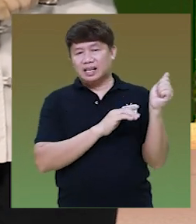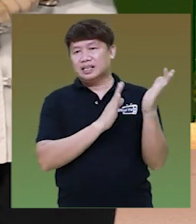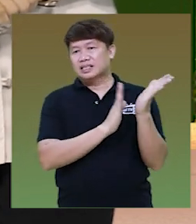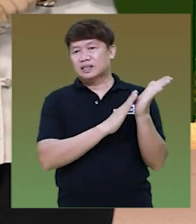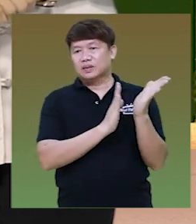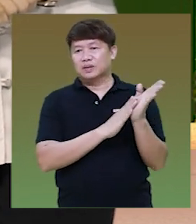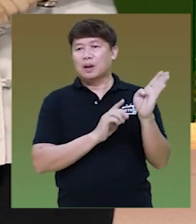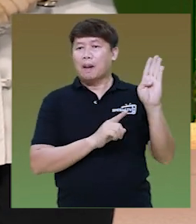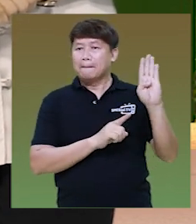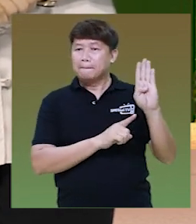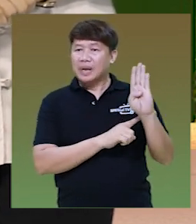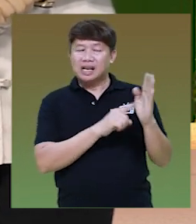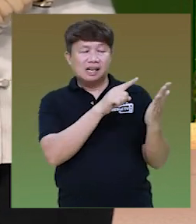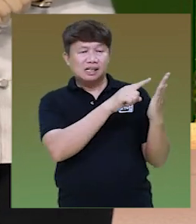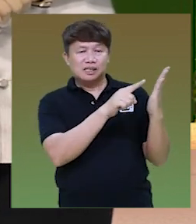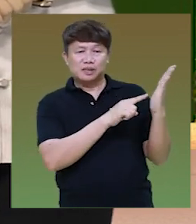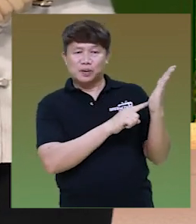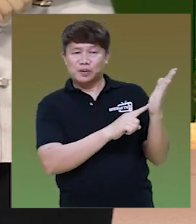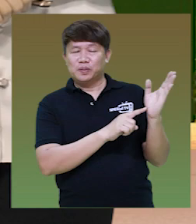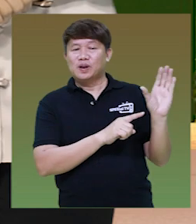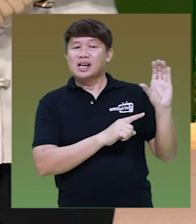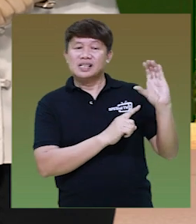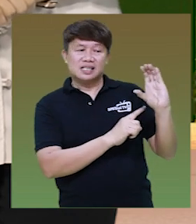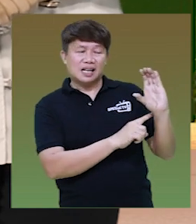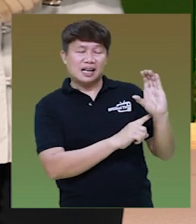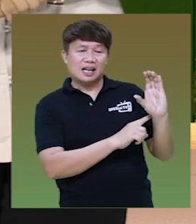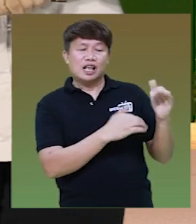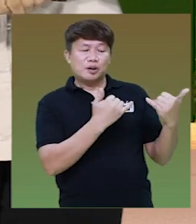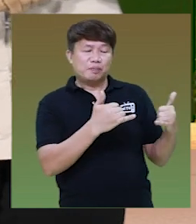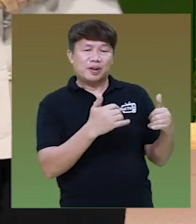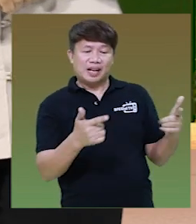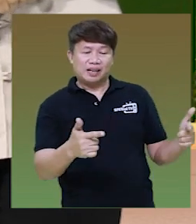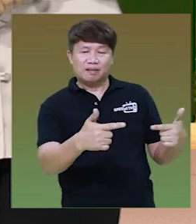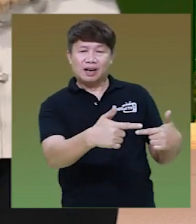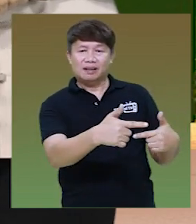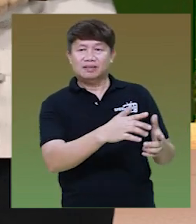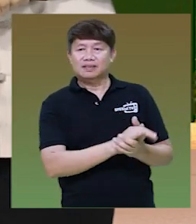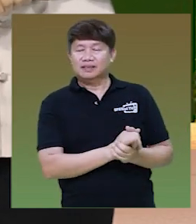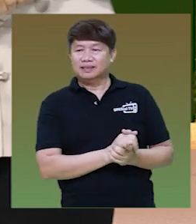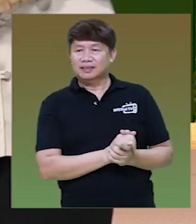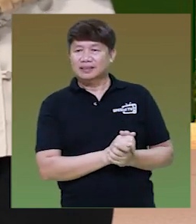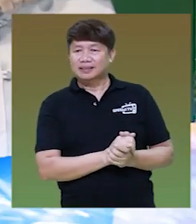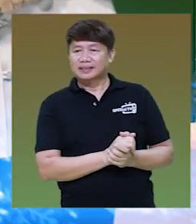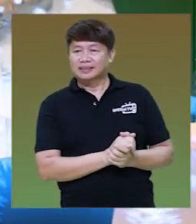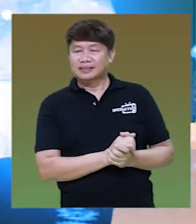B. Zoo. C. Playground.